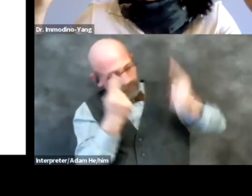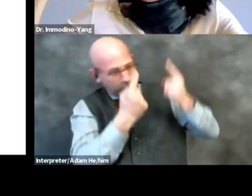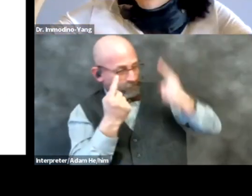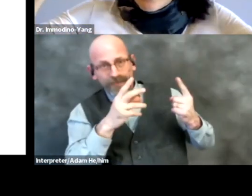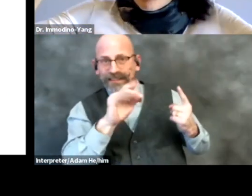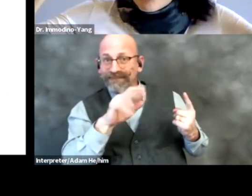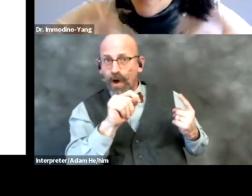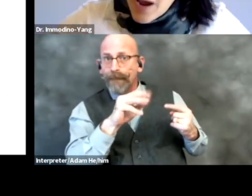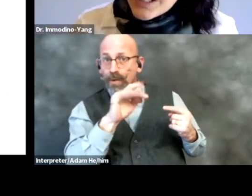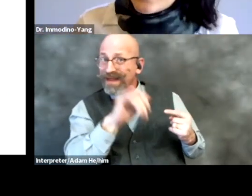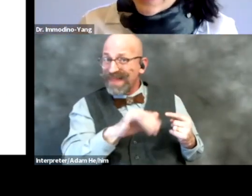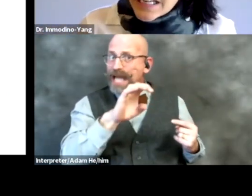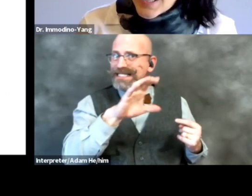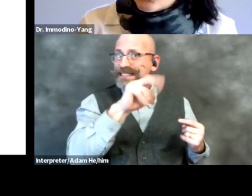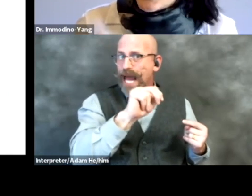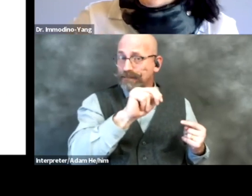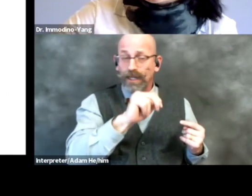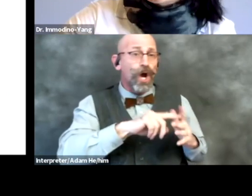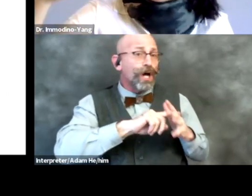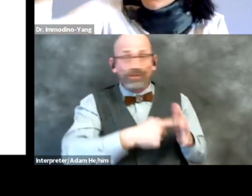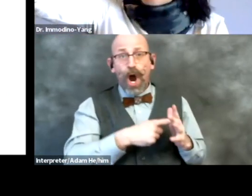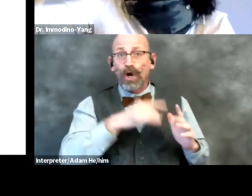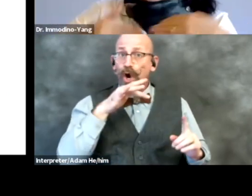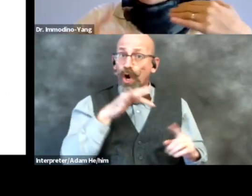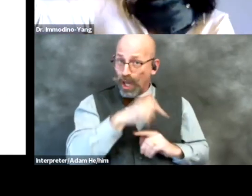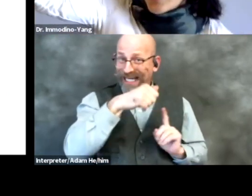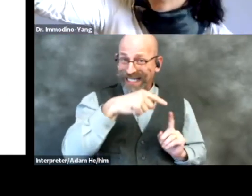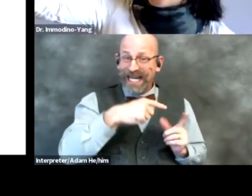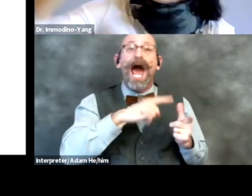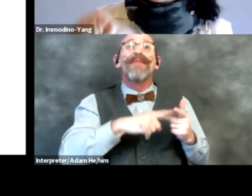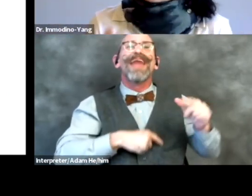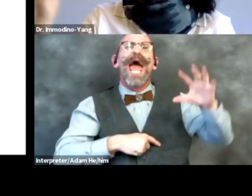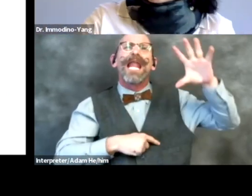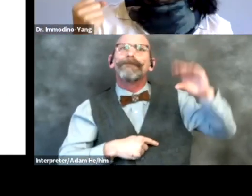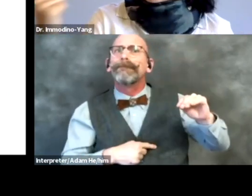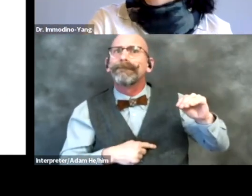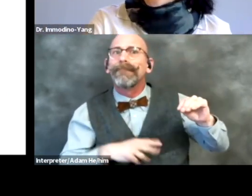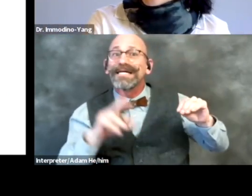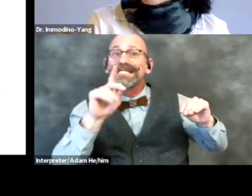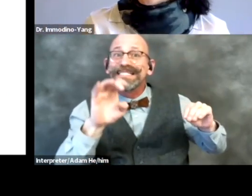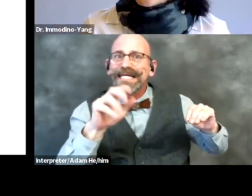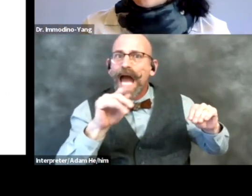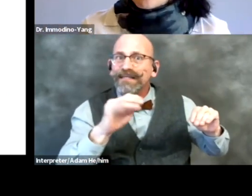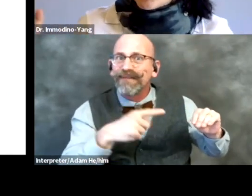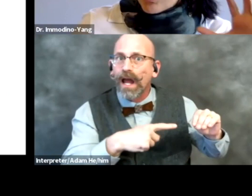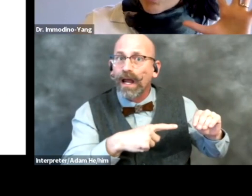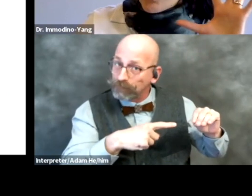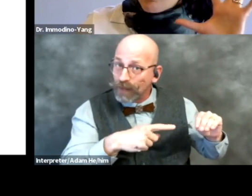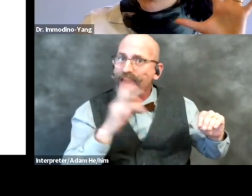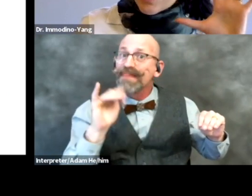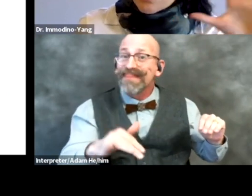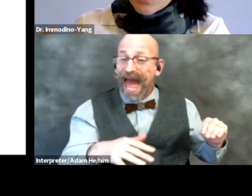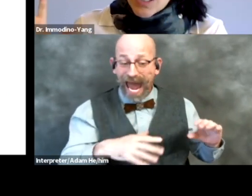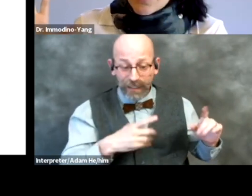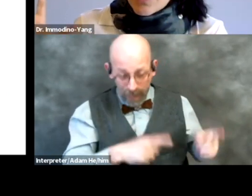on early, then profoundly deactivates. Each of those things is associated with strengthening the relationship between the